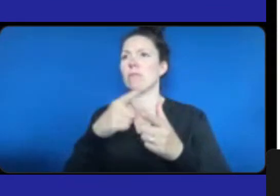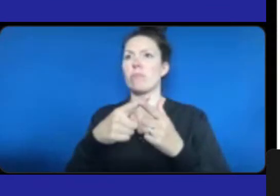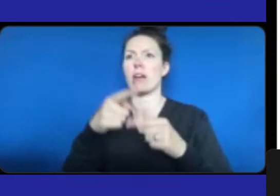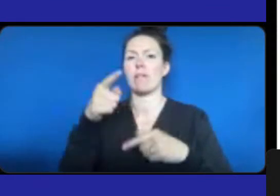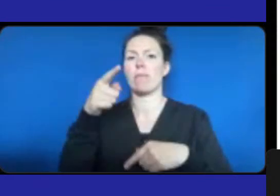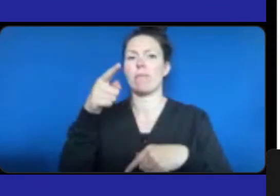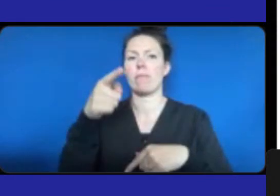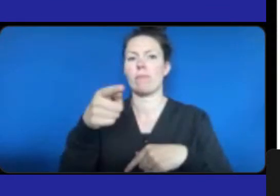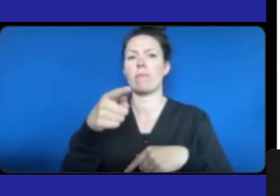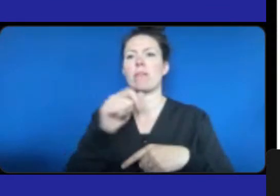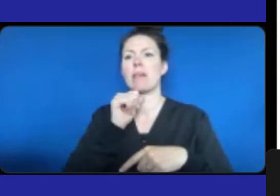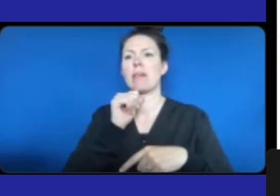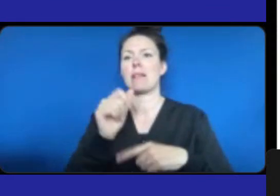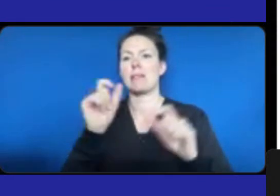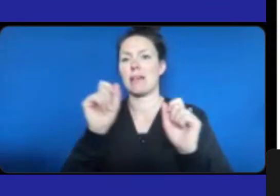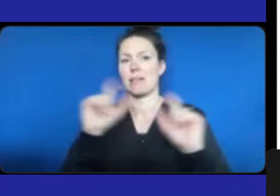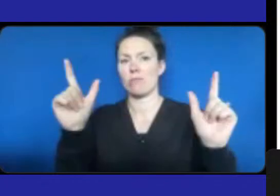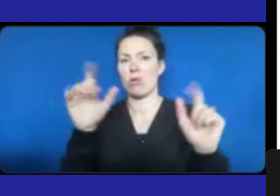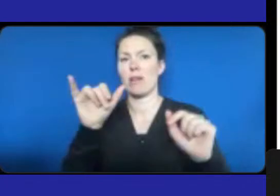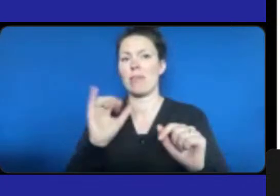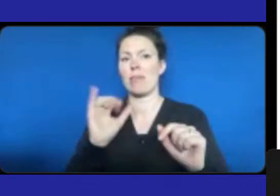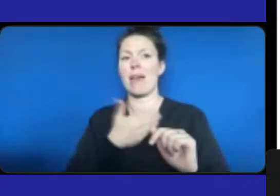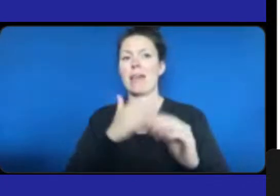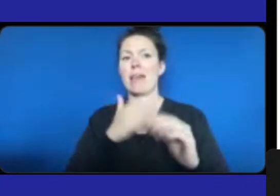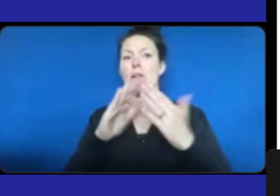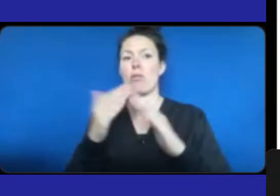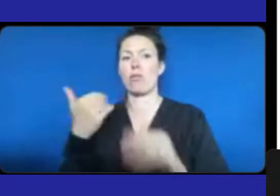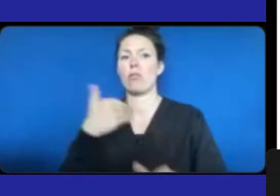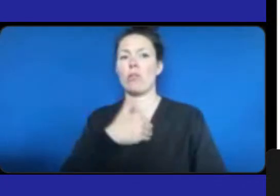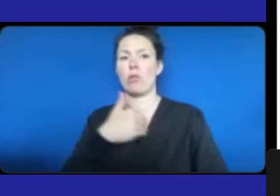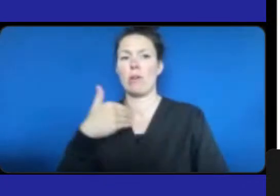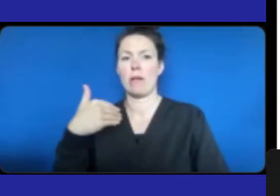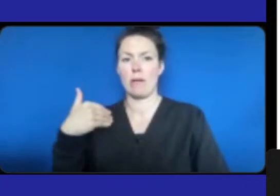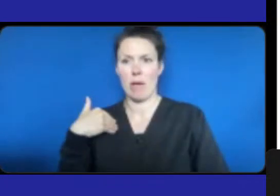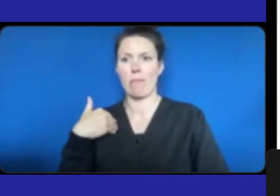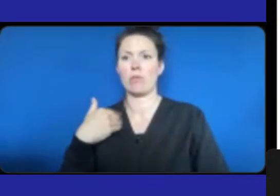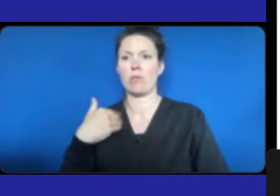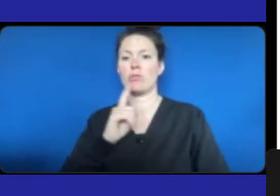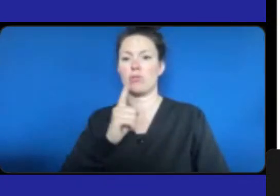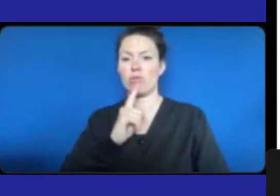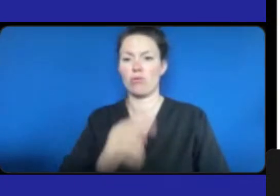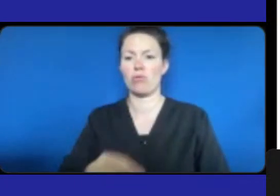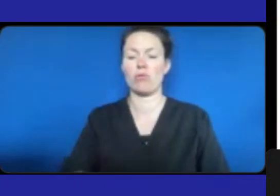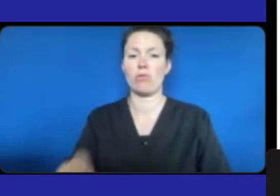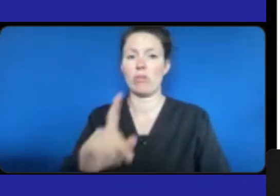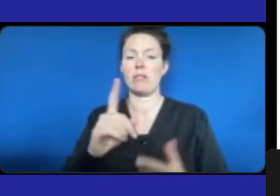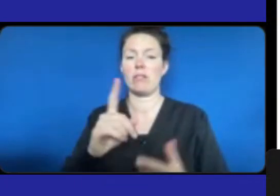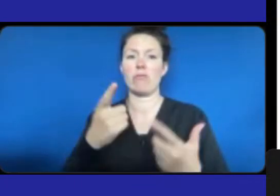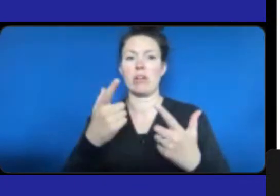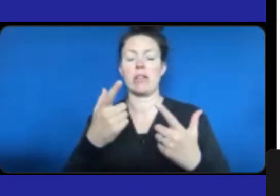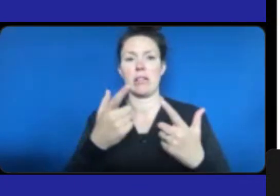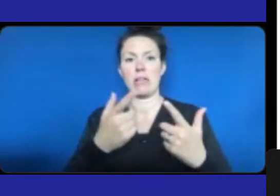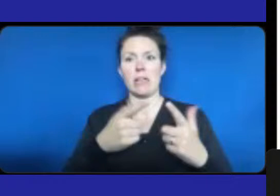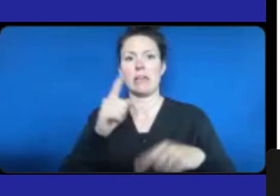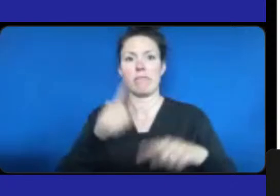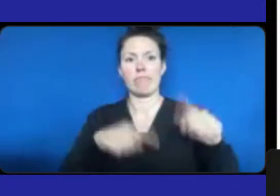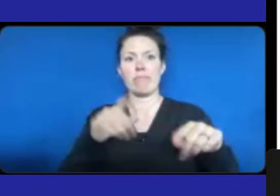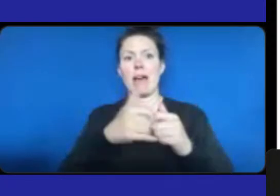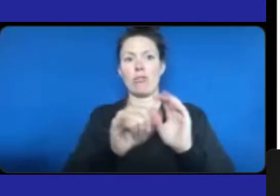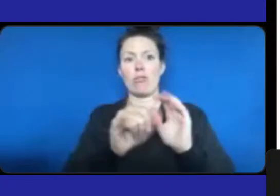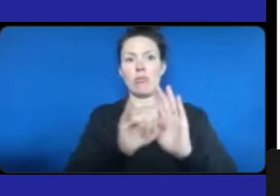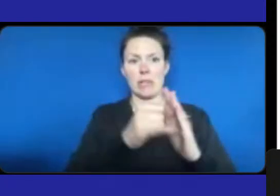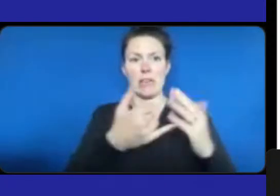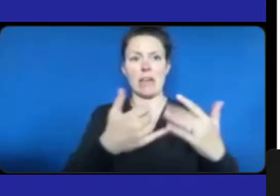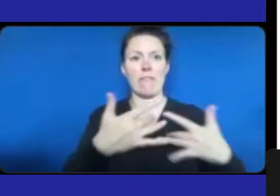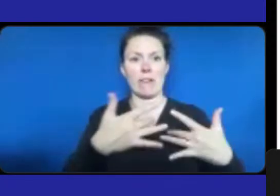It is not surprising that our community members are very facile in identifying their concerns, in